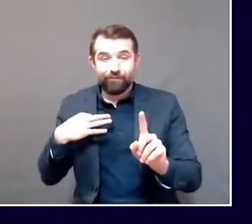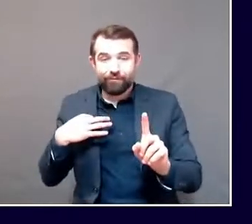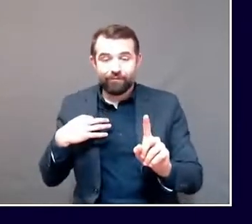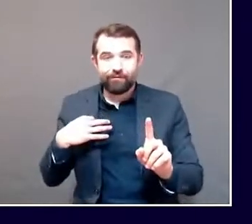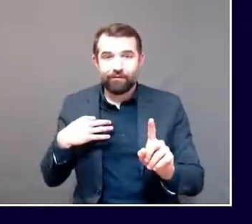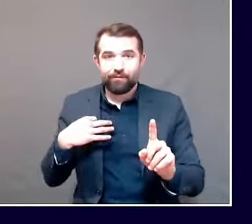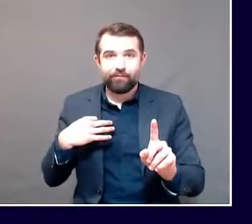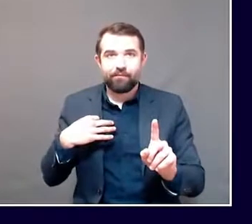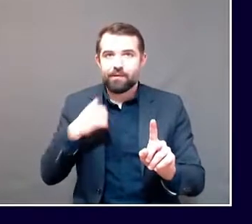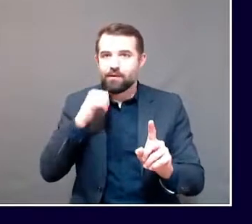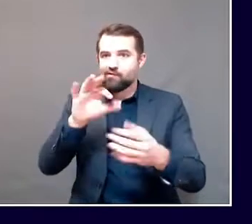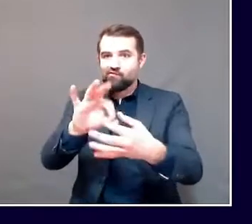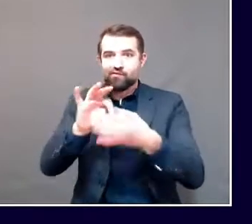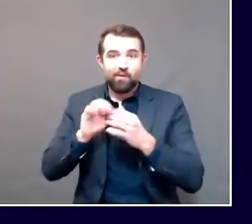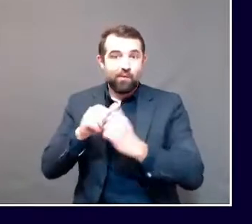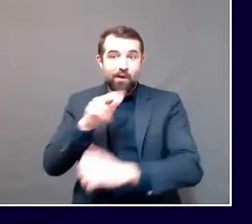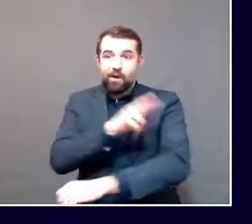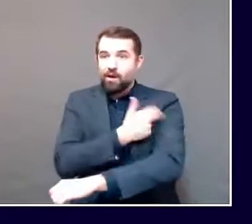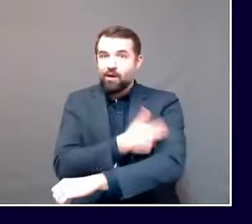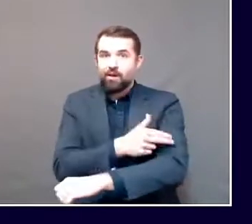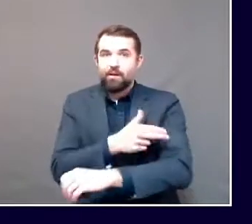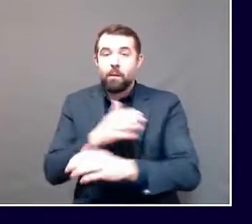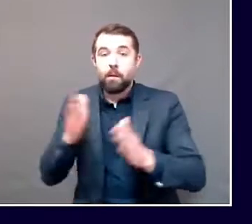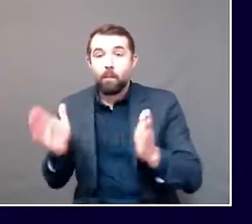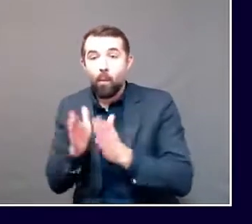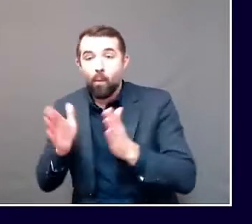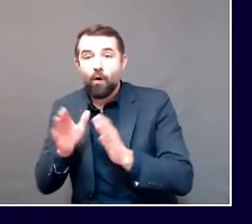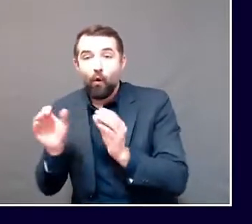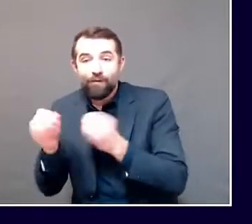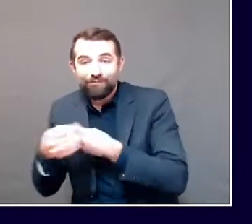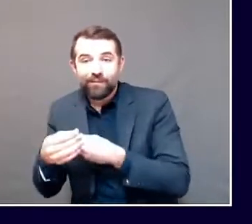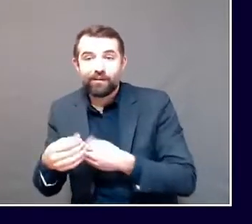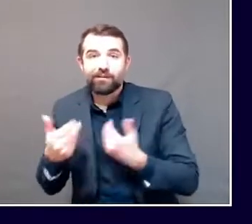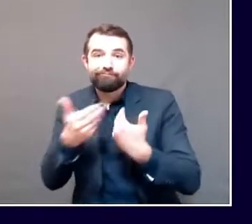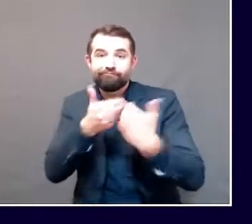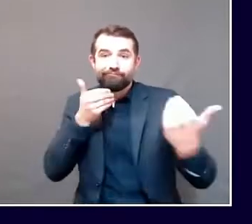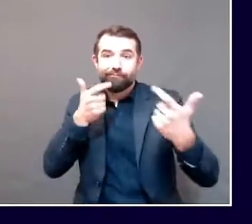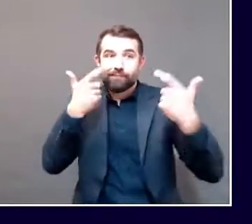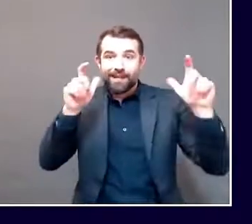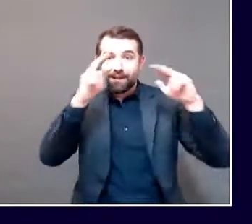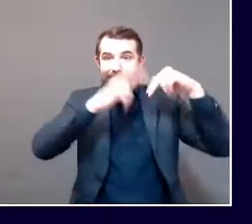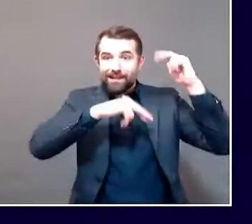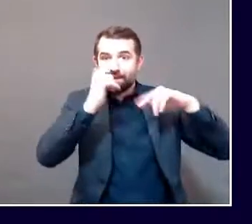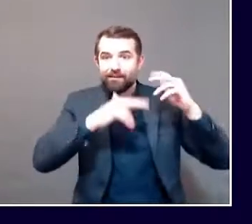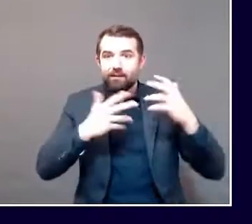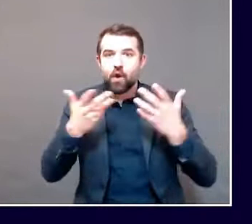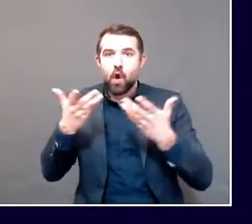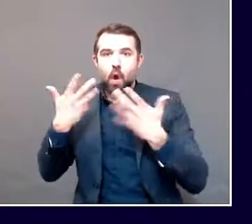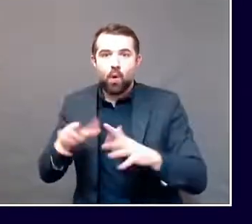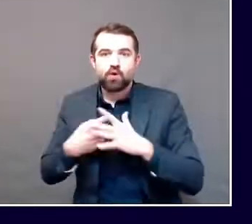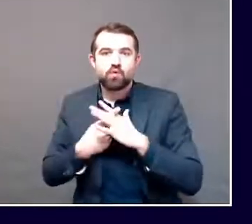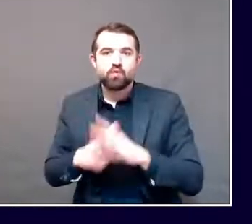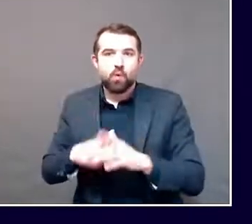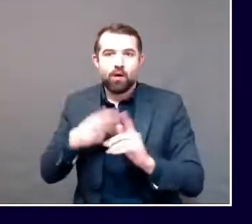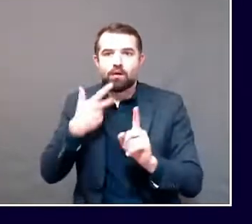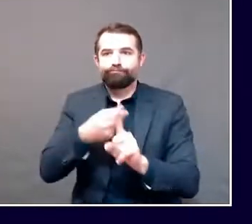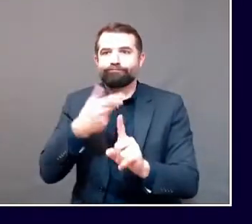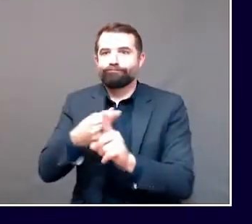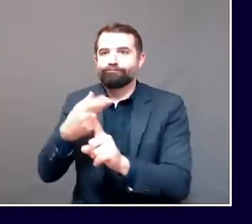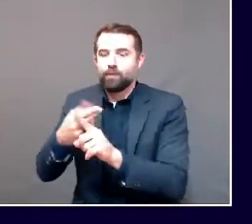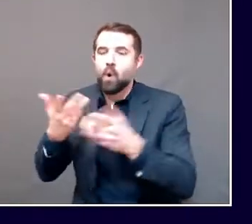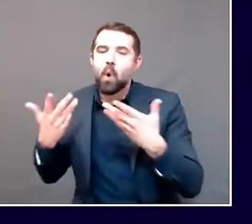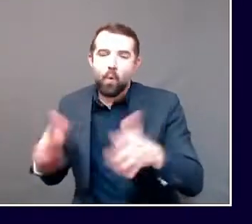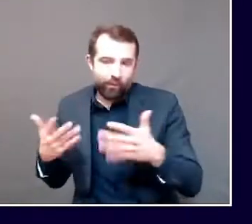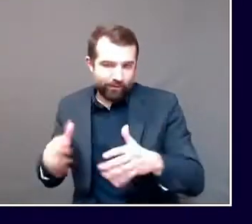the hospital. That plan's been in place, and that process we know has been happening. There is some degree of